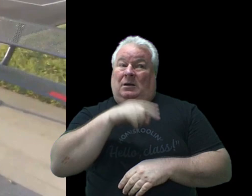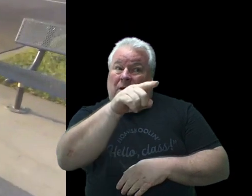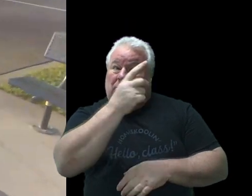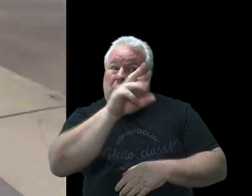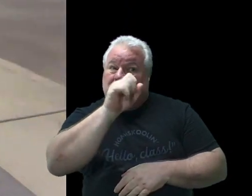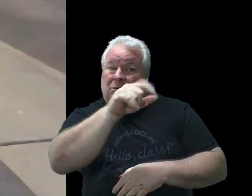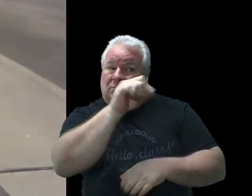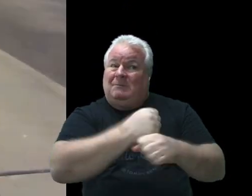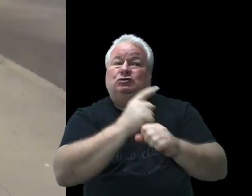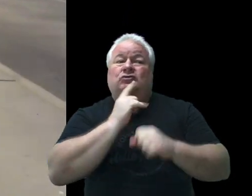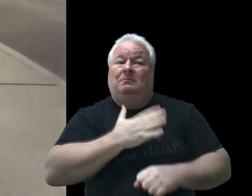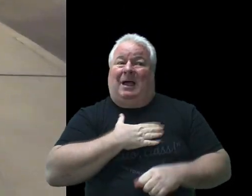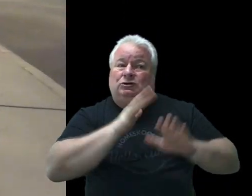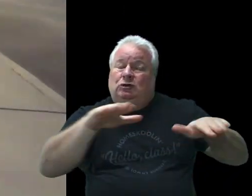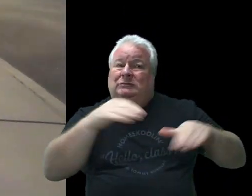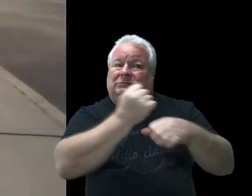a safe,